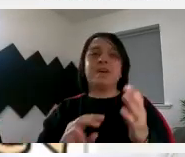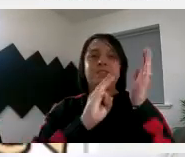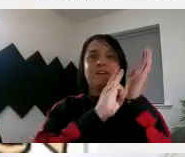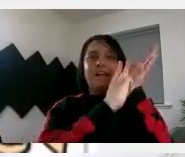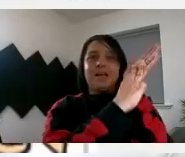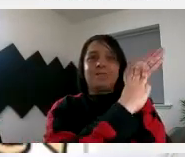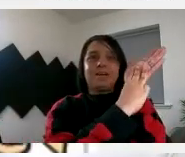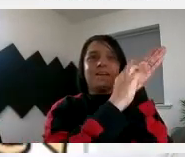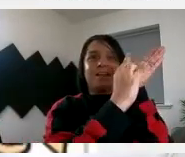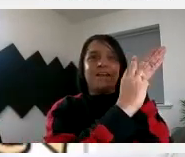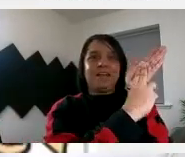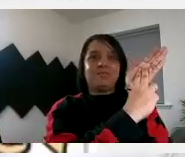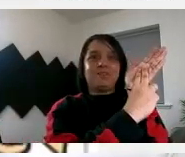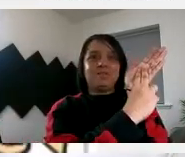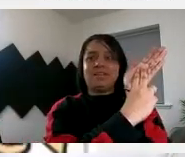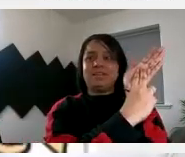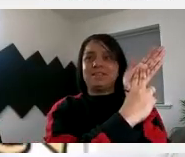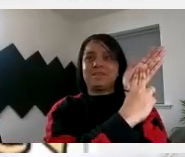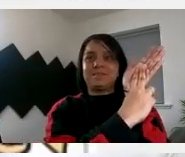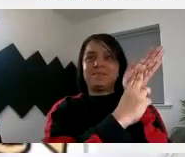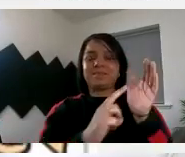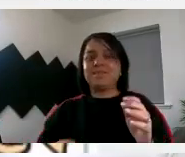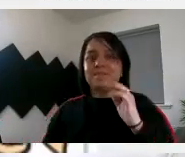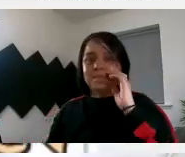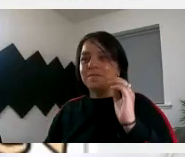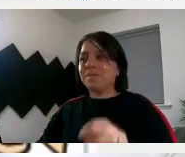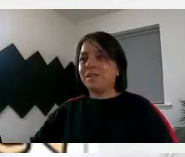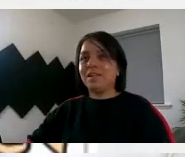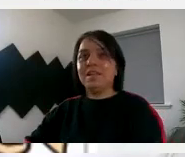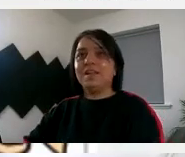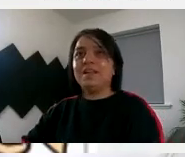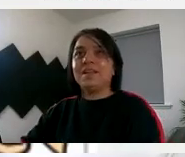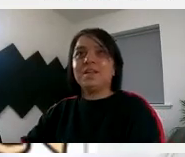as well. So you got M and N with two letters.